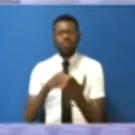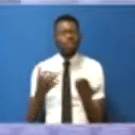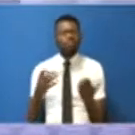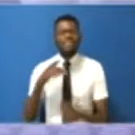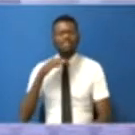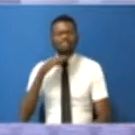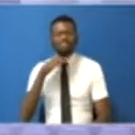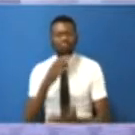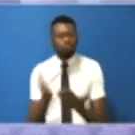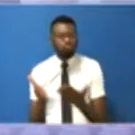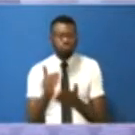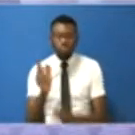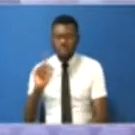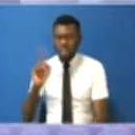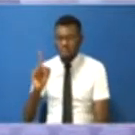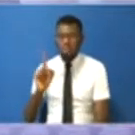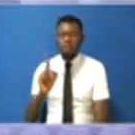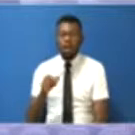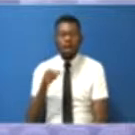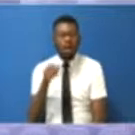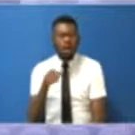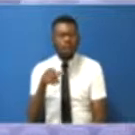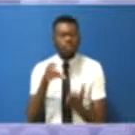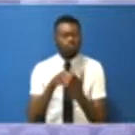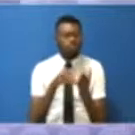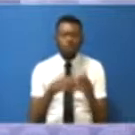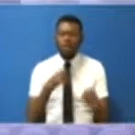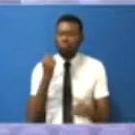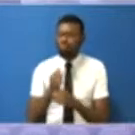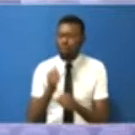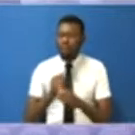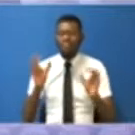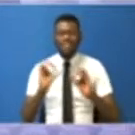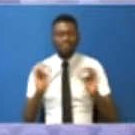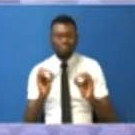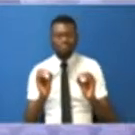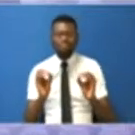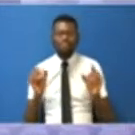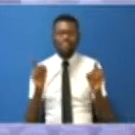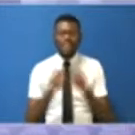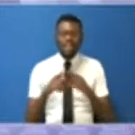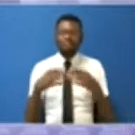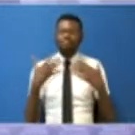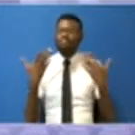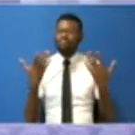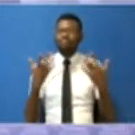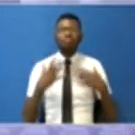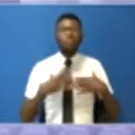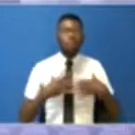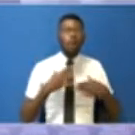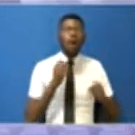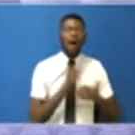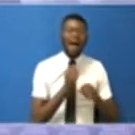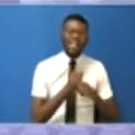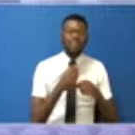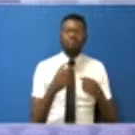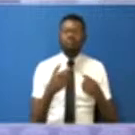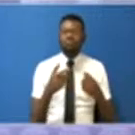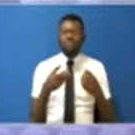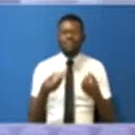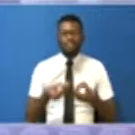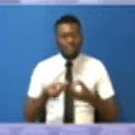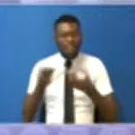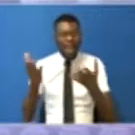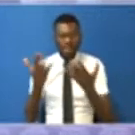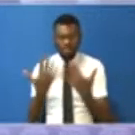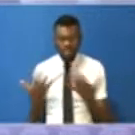collection in the city of nairobi the situation with pending belts the situation with suppliers in the city of the county of